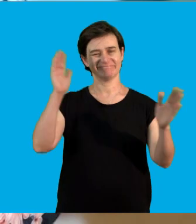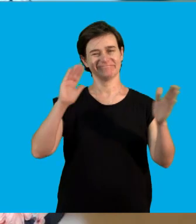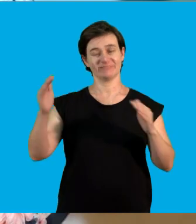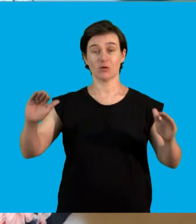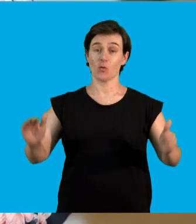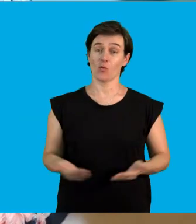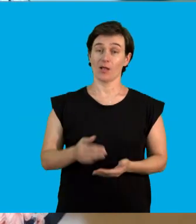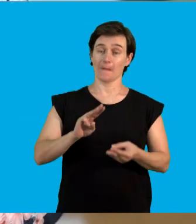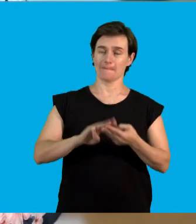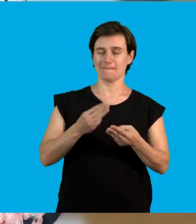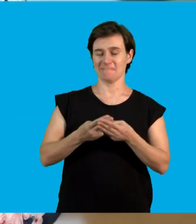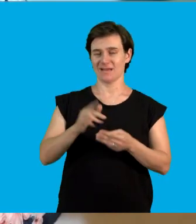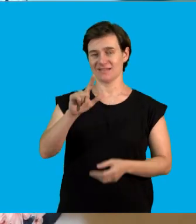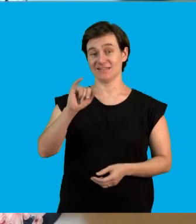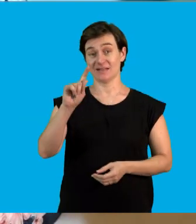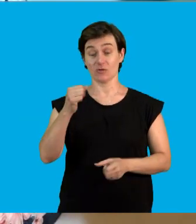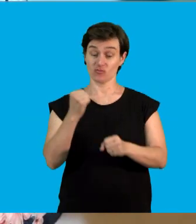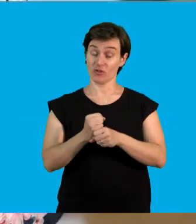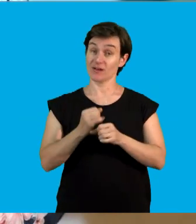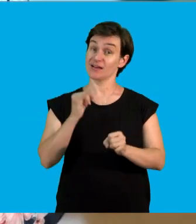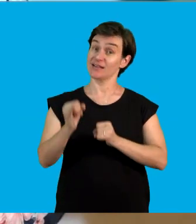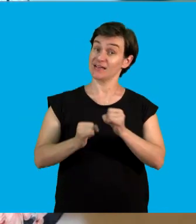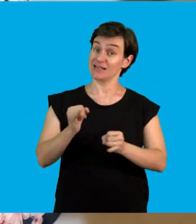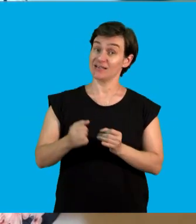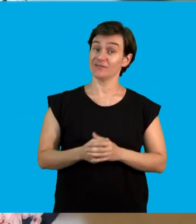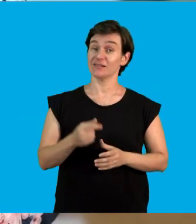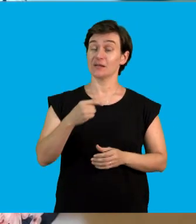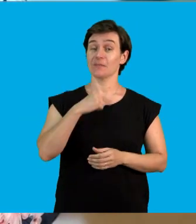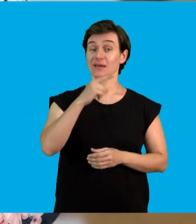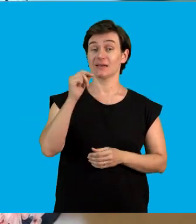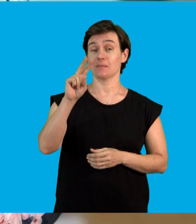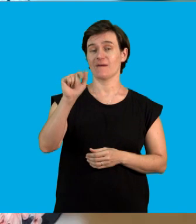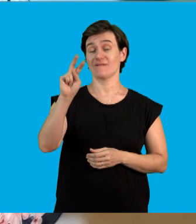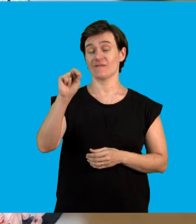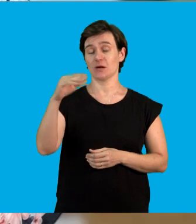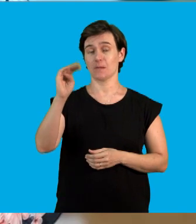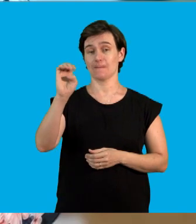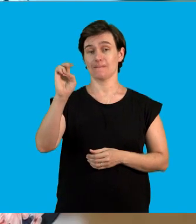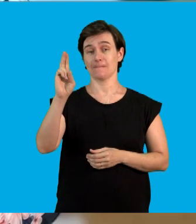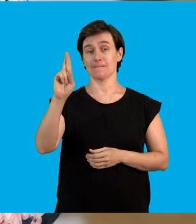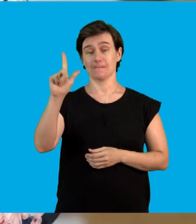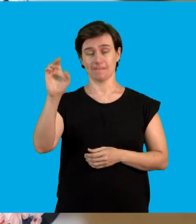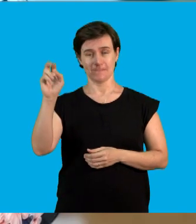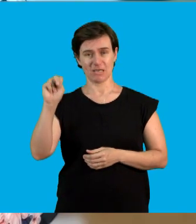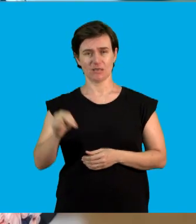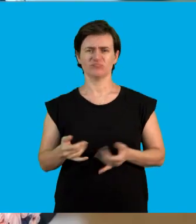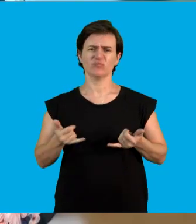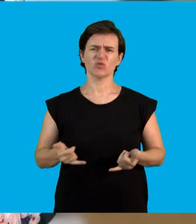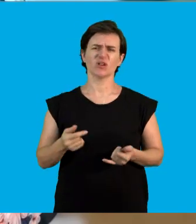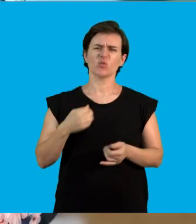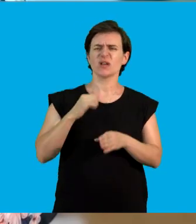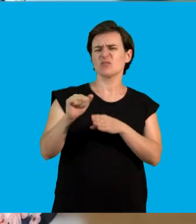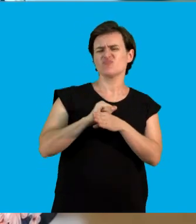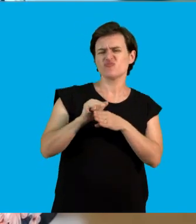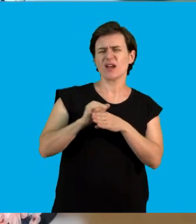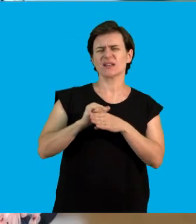Good day learners, welcome to Mathematical Literacy Grade 11. I am Miss Ninober Vermeulen and today we're going to do practice